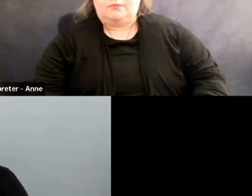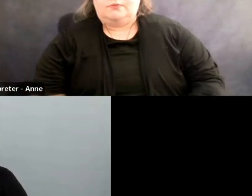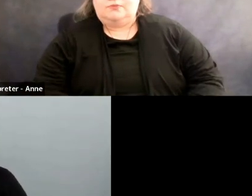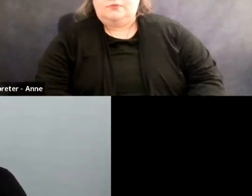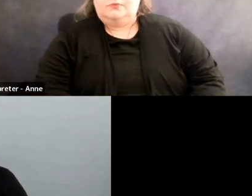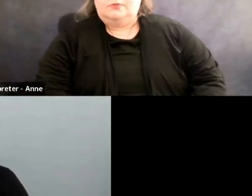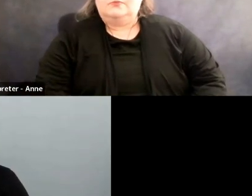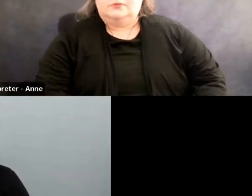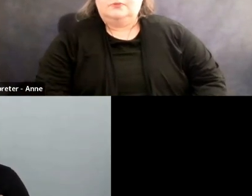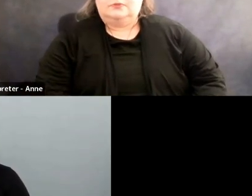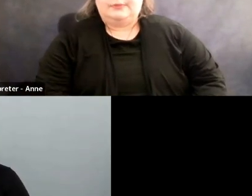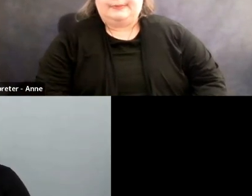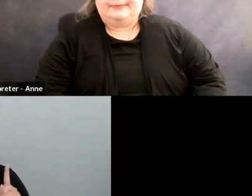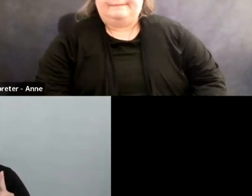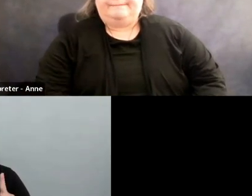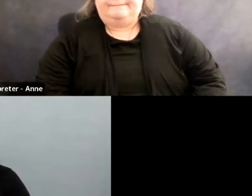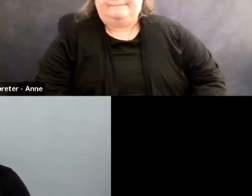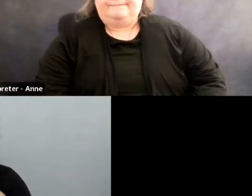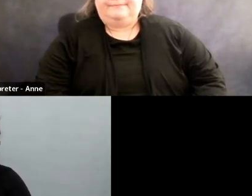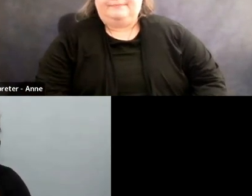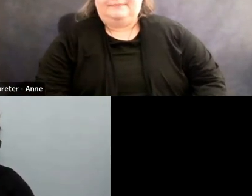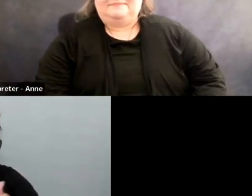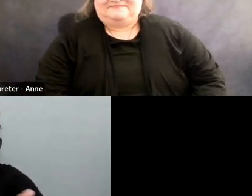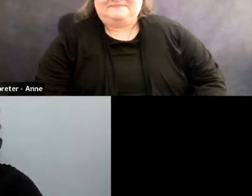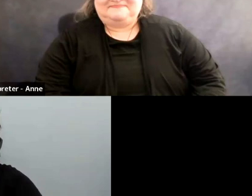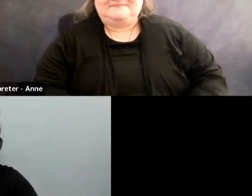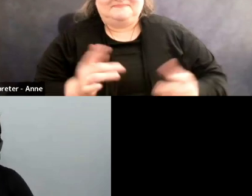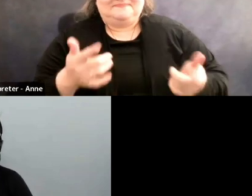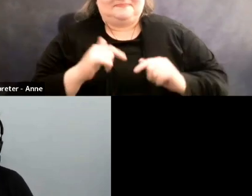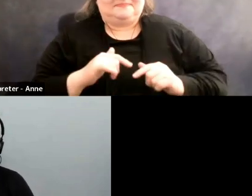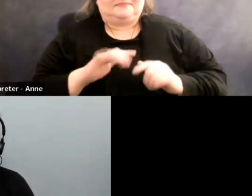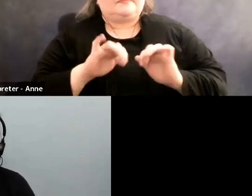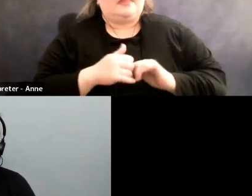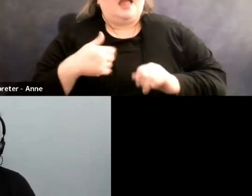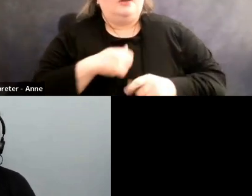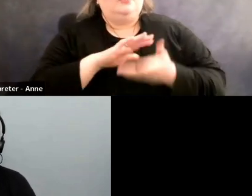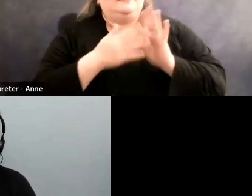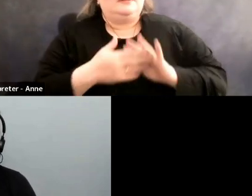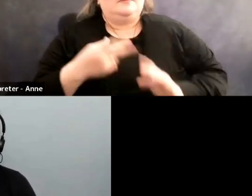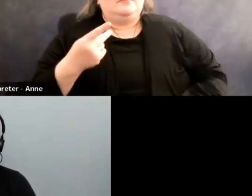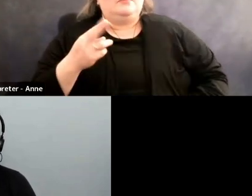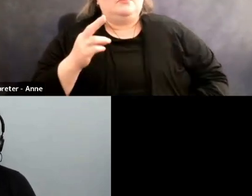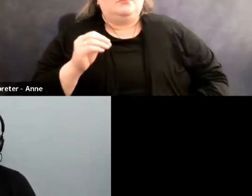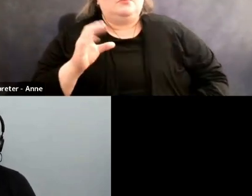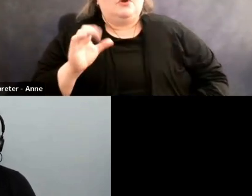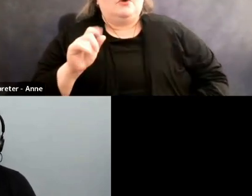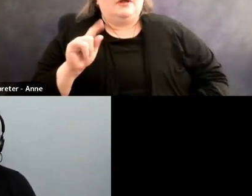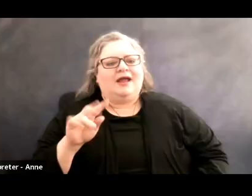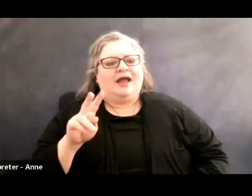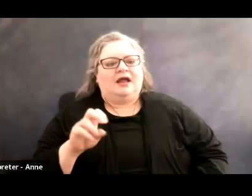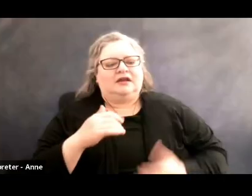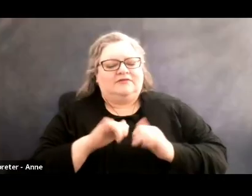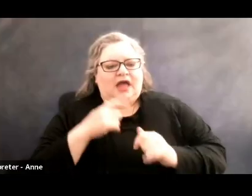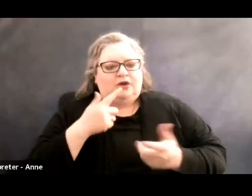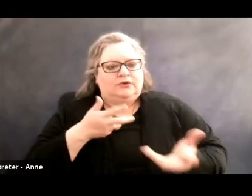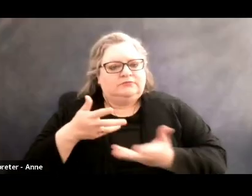is doing something different. How can we be proactive before any of that happens? How can we engage